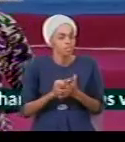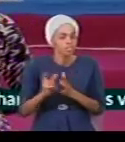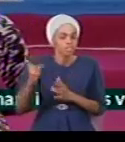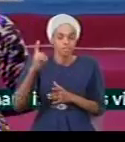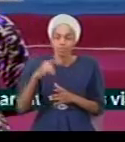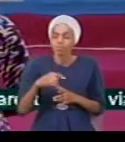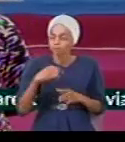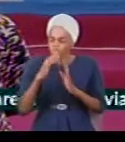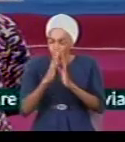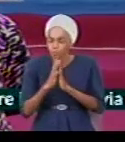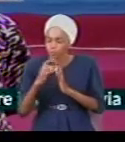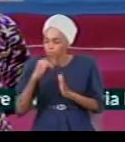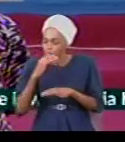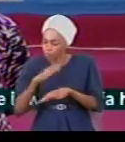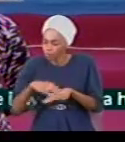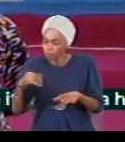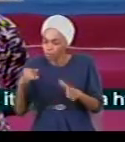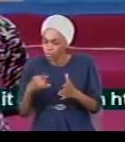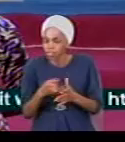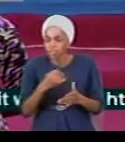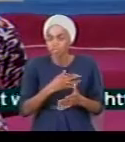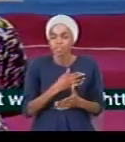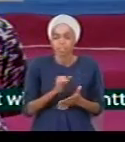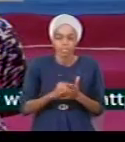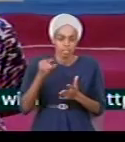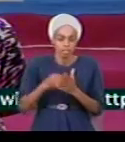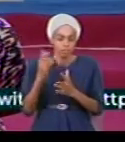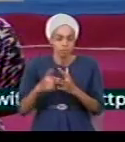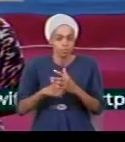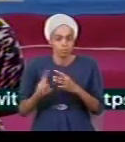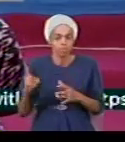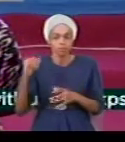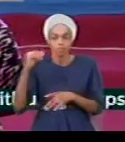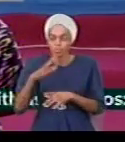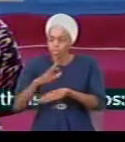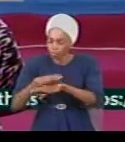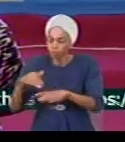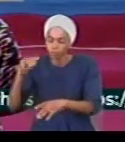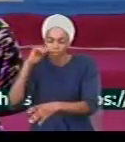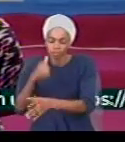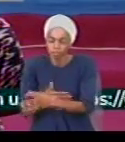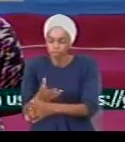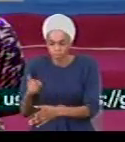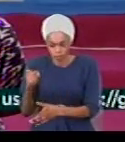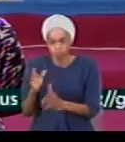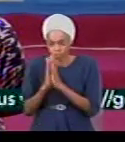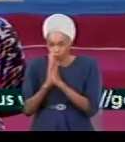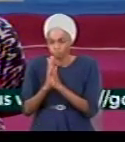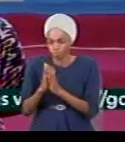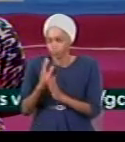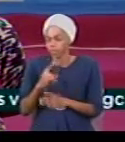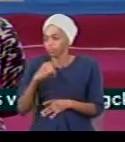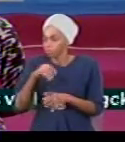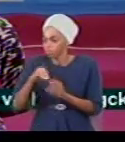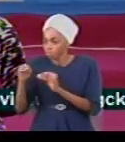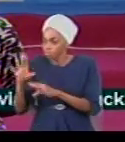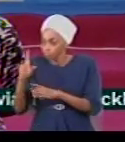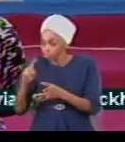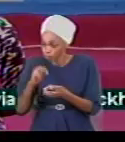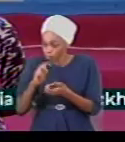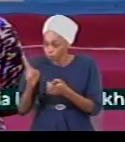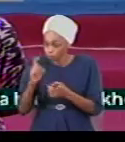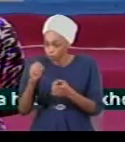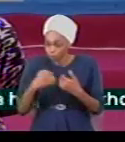where you have problem. My girl laid her hand on her stomach and he cried and he prayed. Since then,